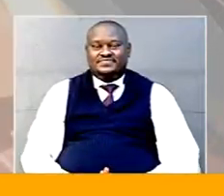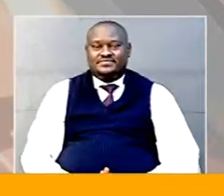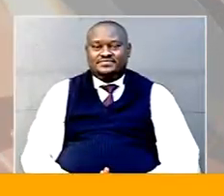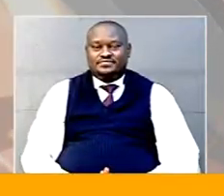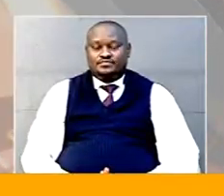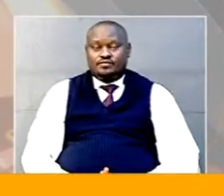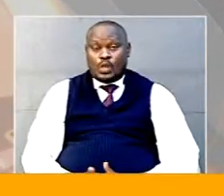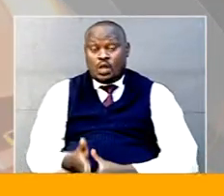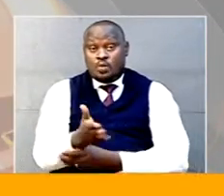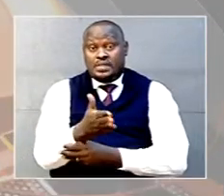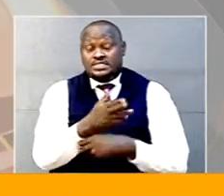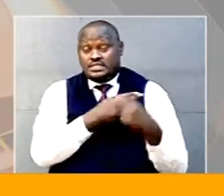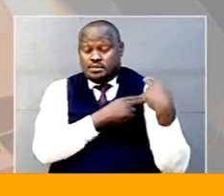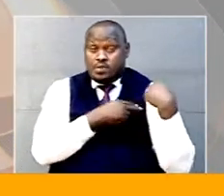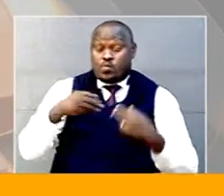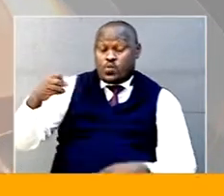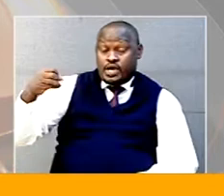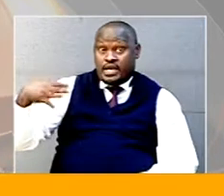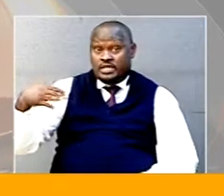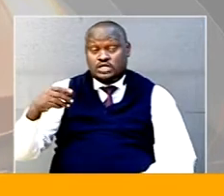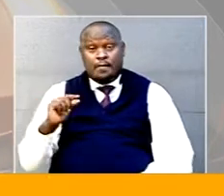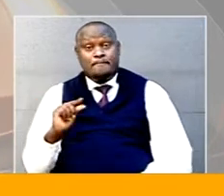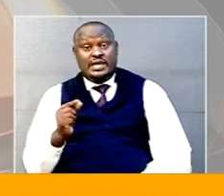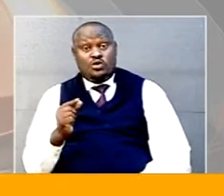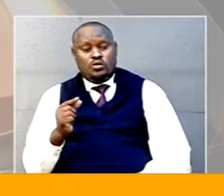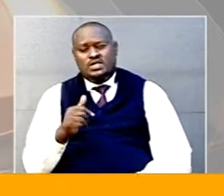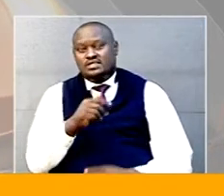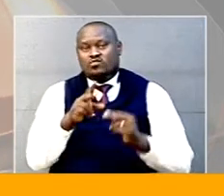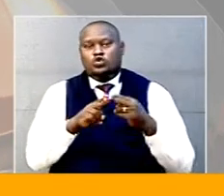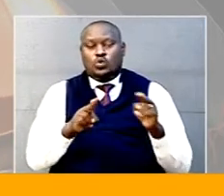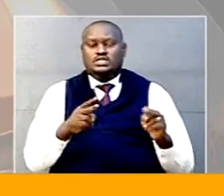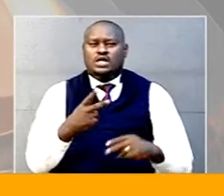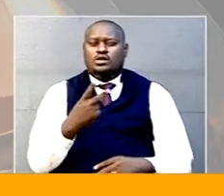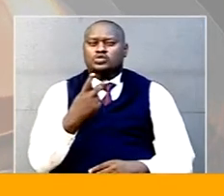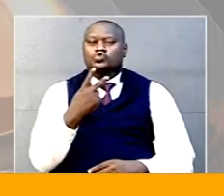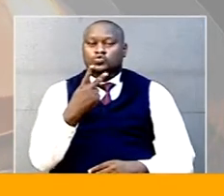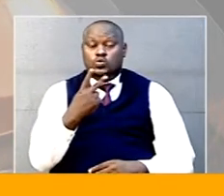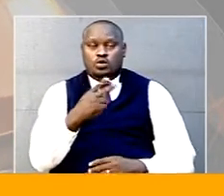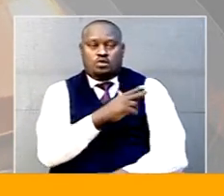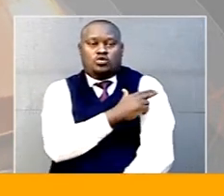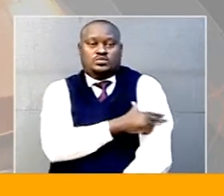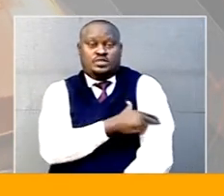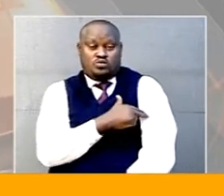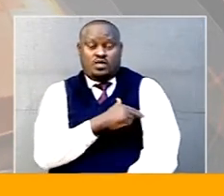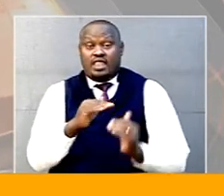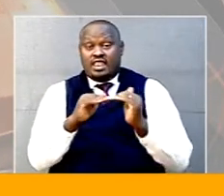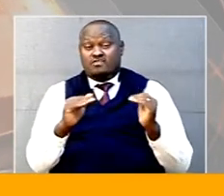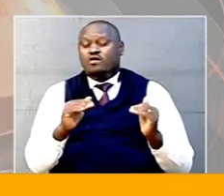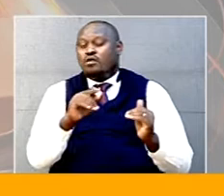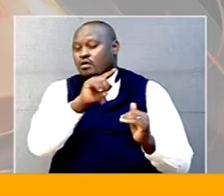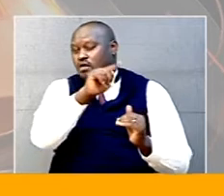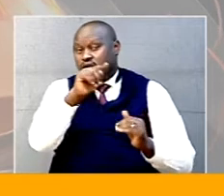And the Ministry of Energy and Mineral Development has commissioned 2 fully equipped health center 3s in